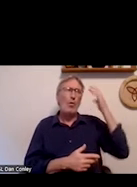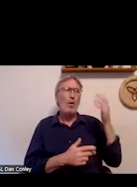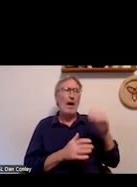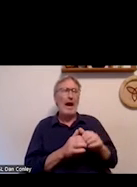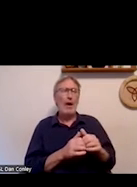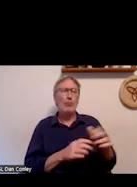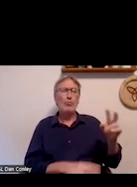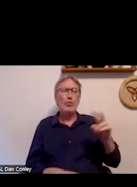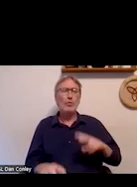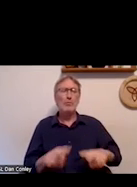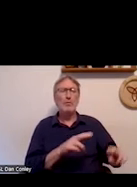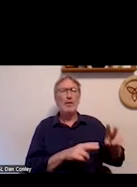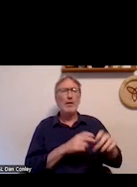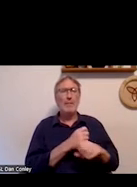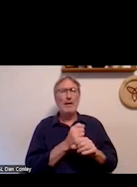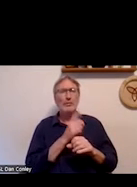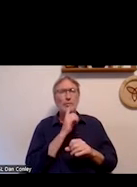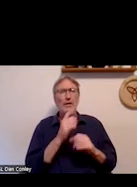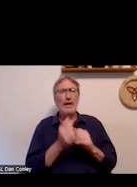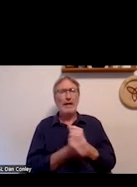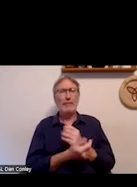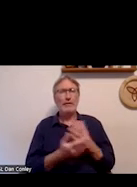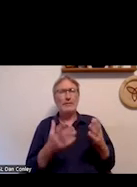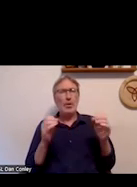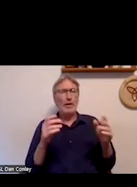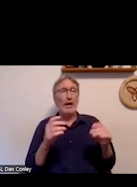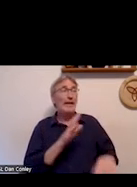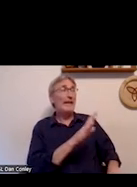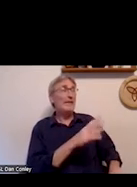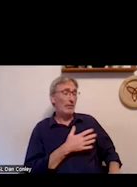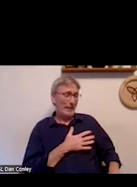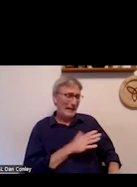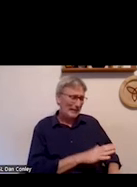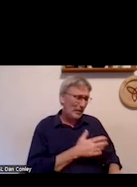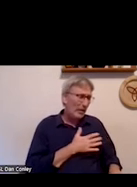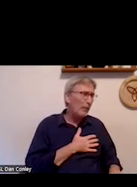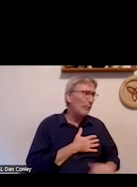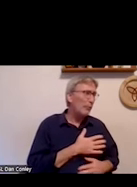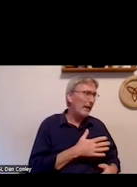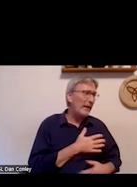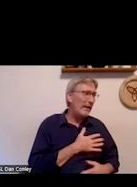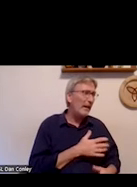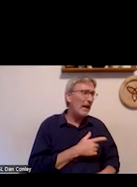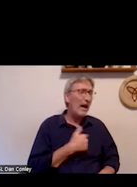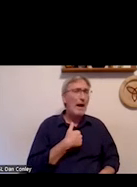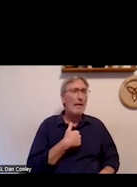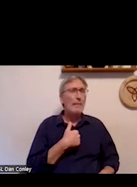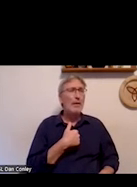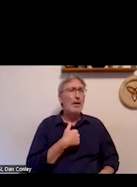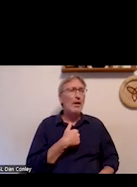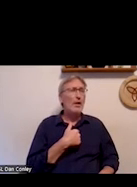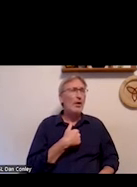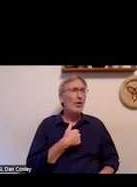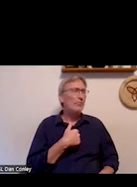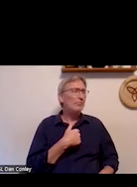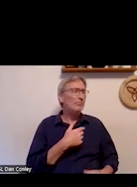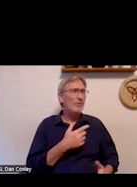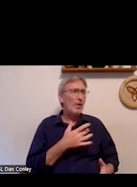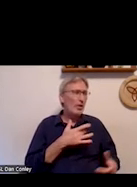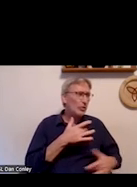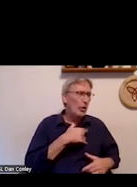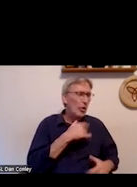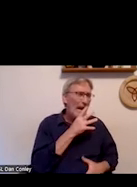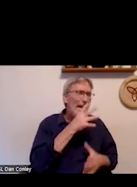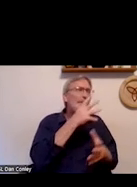out and make sure that everything's okay. With his breathing the way it is, I'm concerned that he may have aspirated, and that he looks